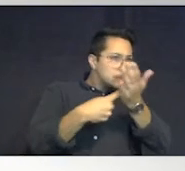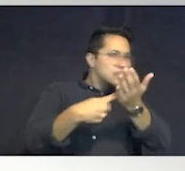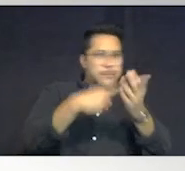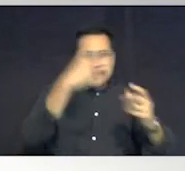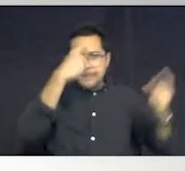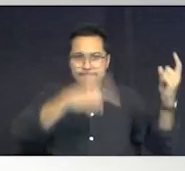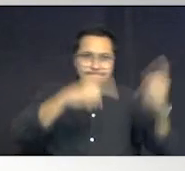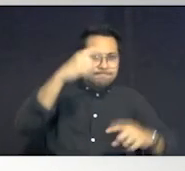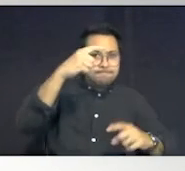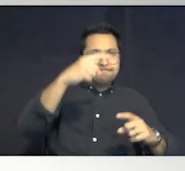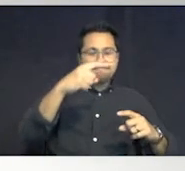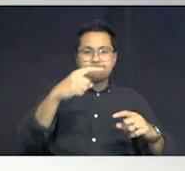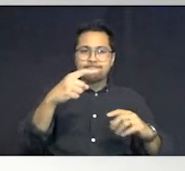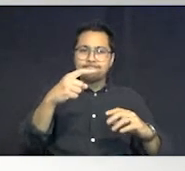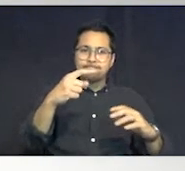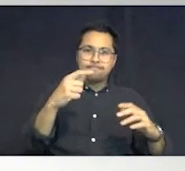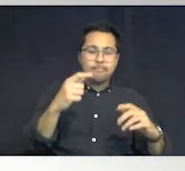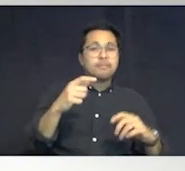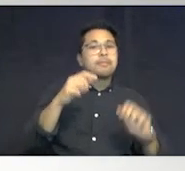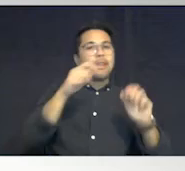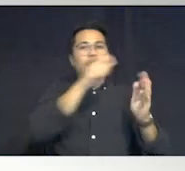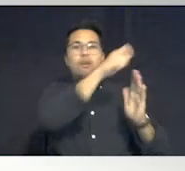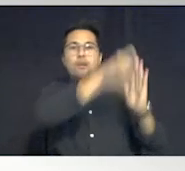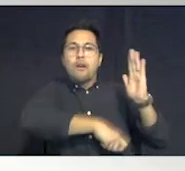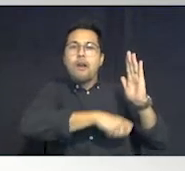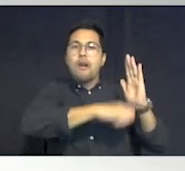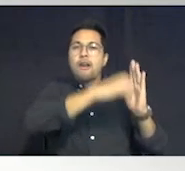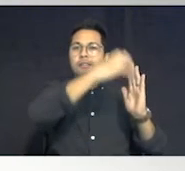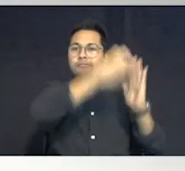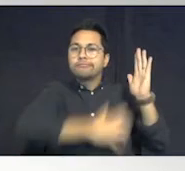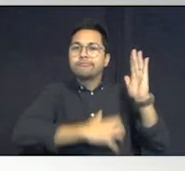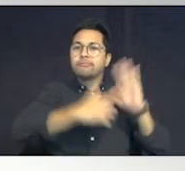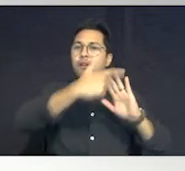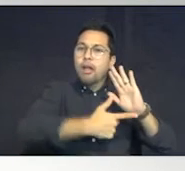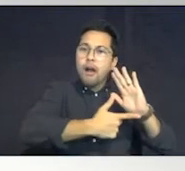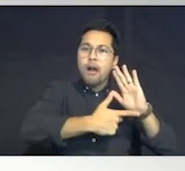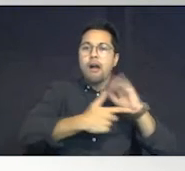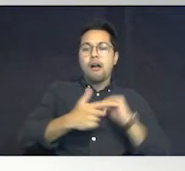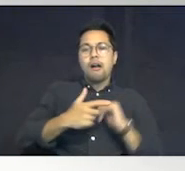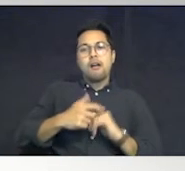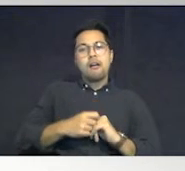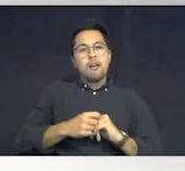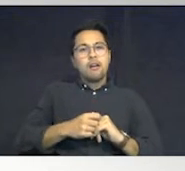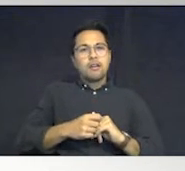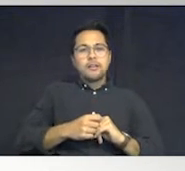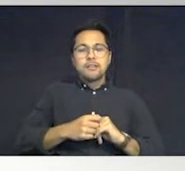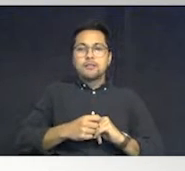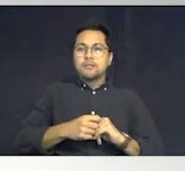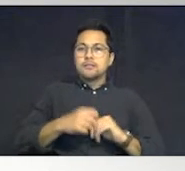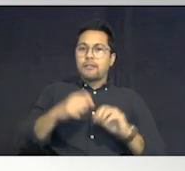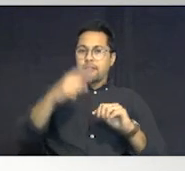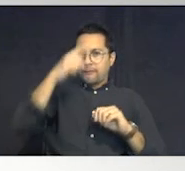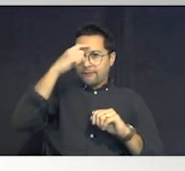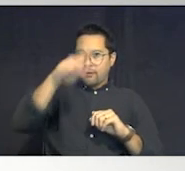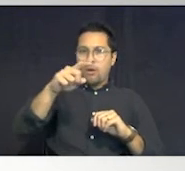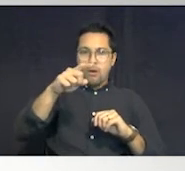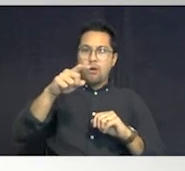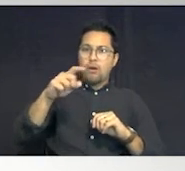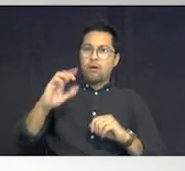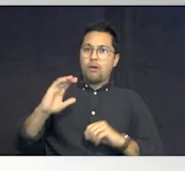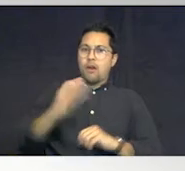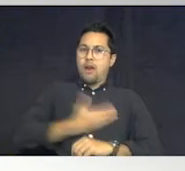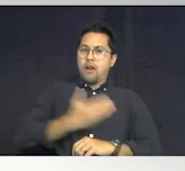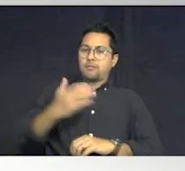compromise, write laws and grant rights, establish certain duties or obligations, and create remedies in response to emerging societal